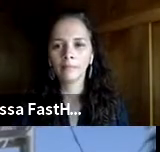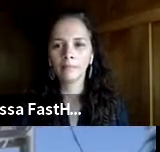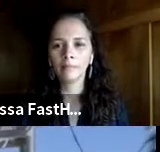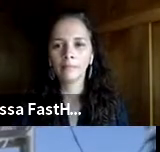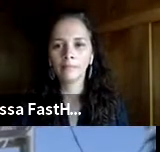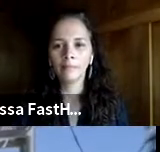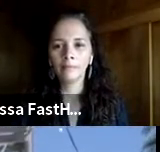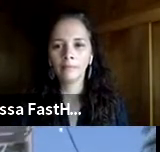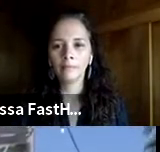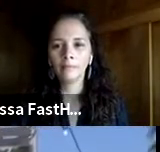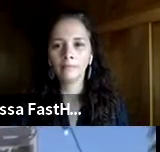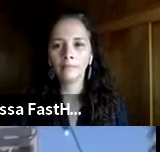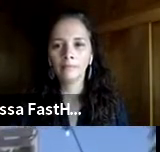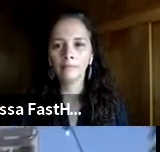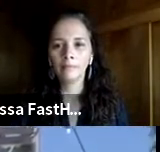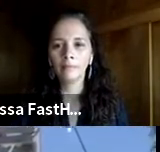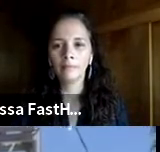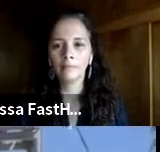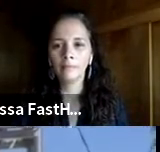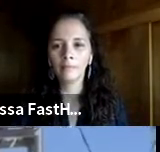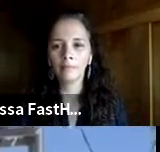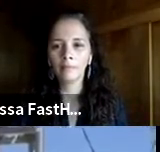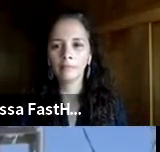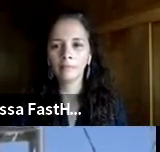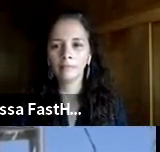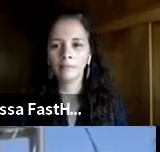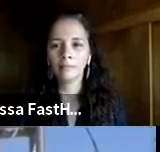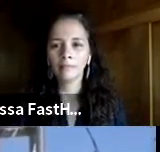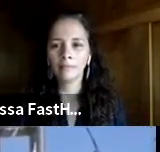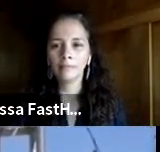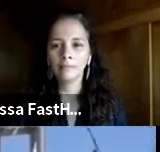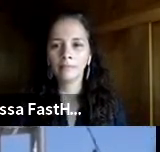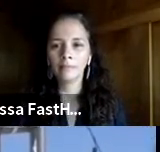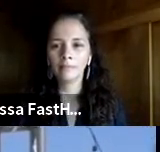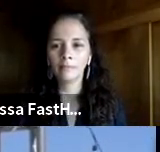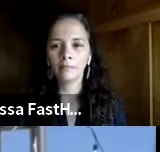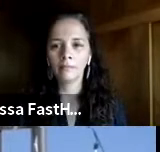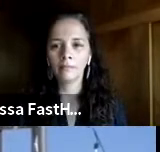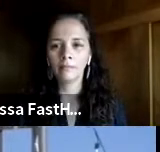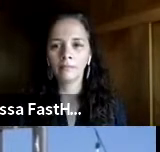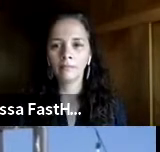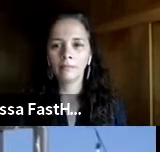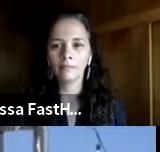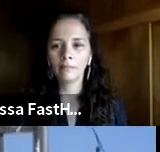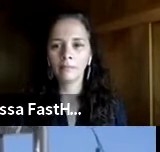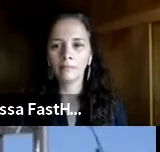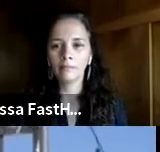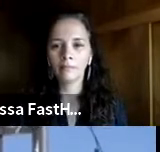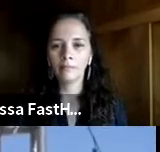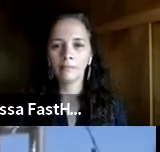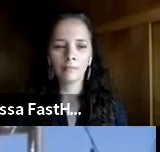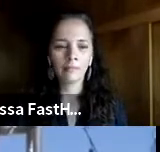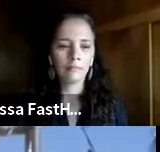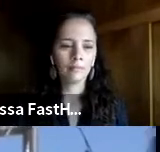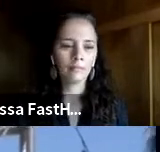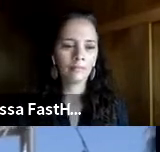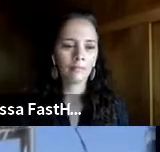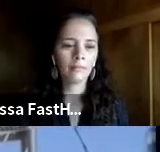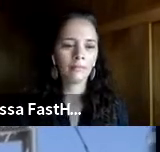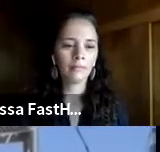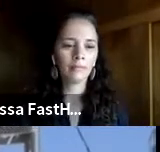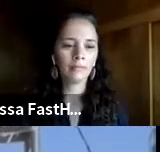Akchin Indian Community, Kokopa Indian Tribe, Colorado River Indian